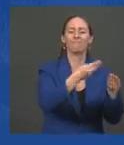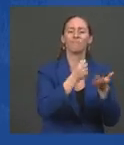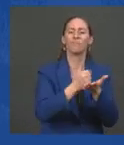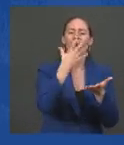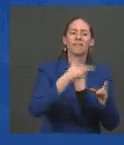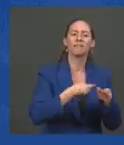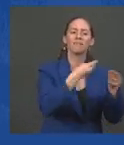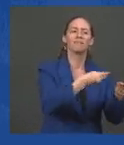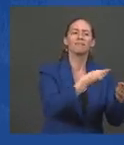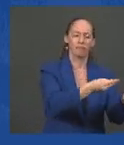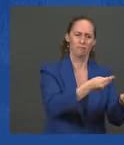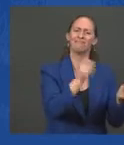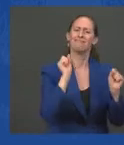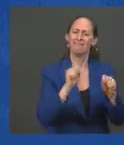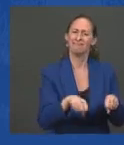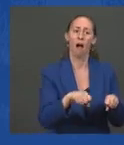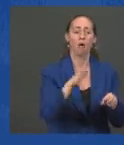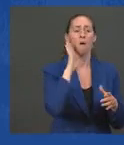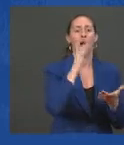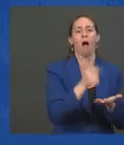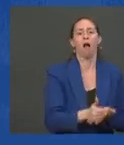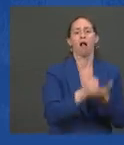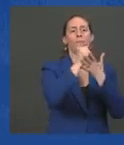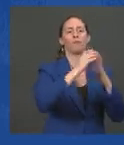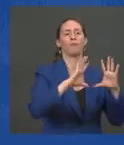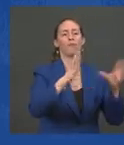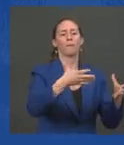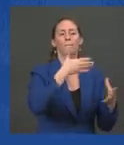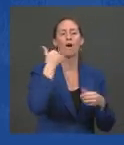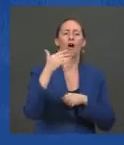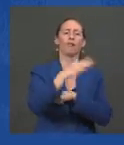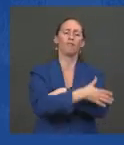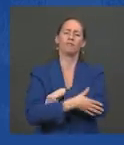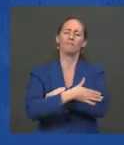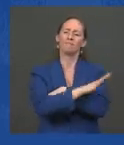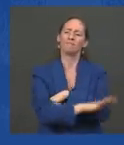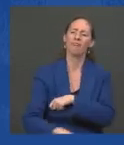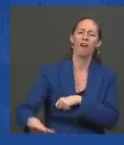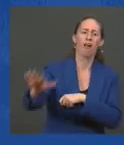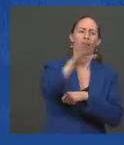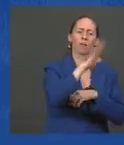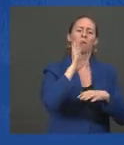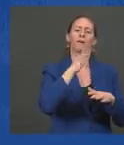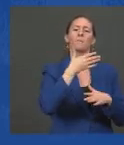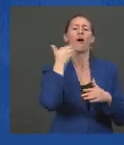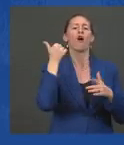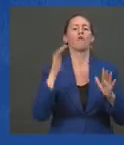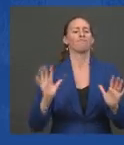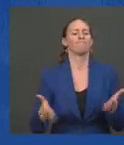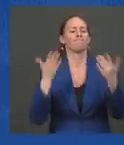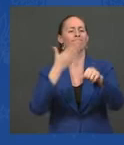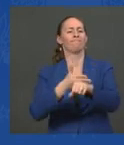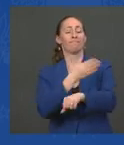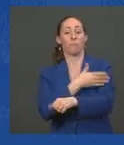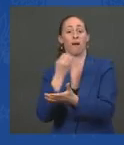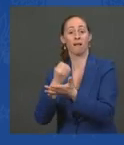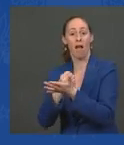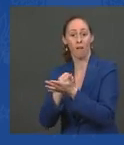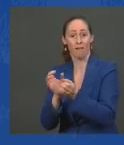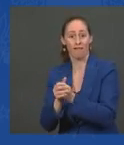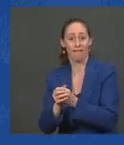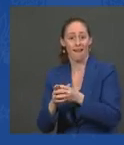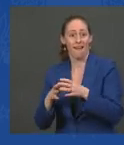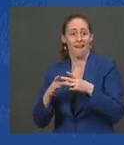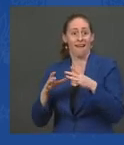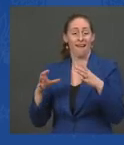country, all the country, everyone? And as the economy recovers, we are determined and focused